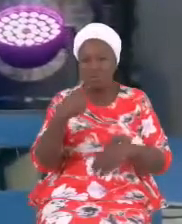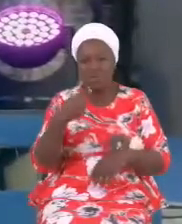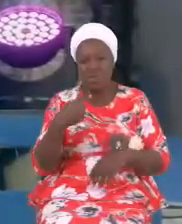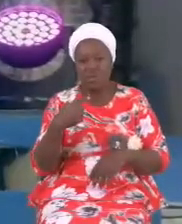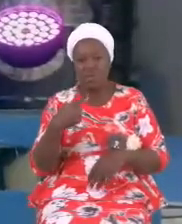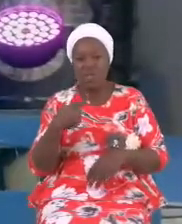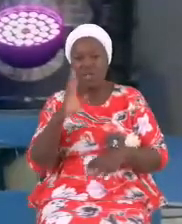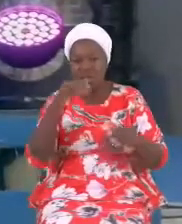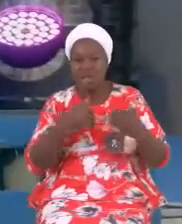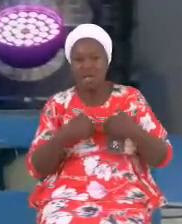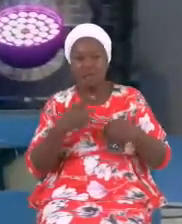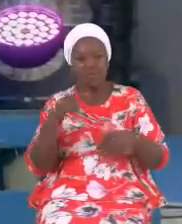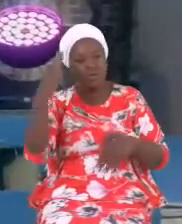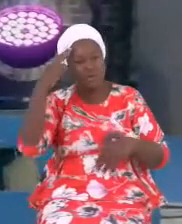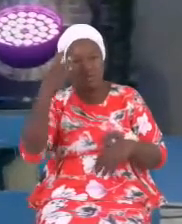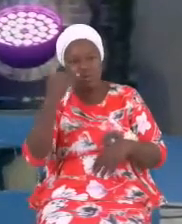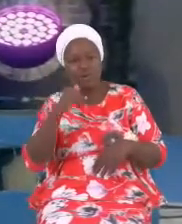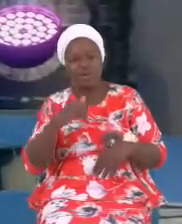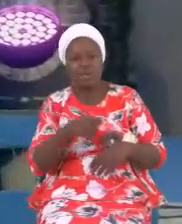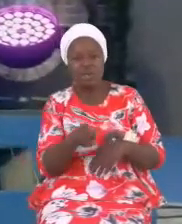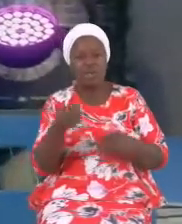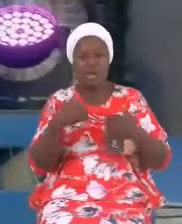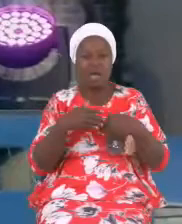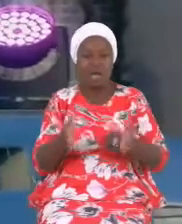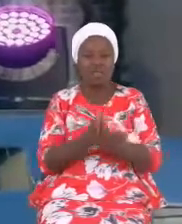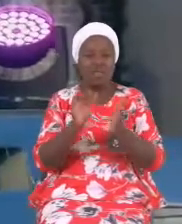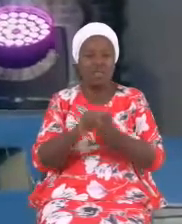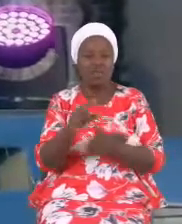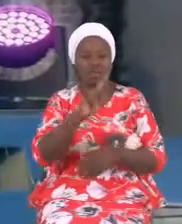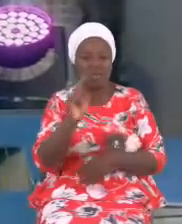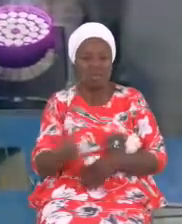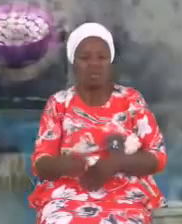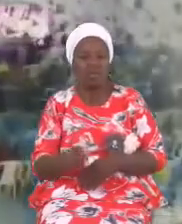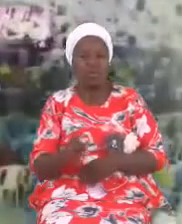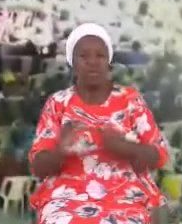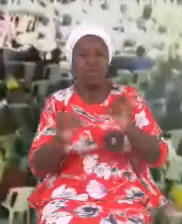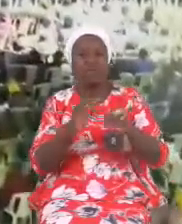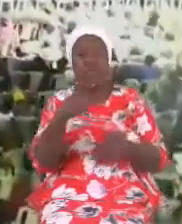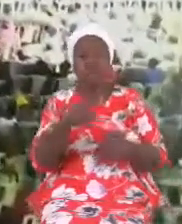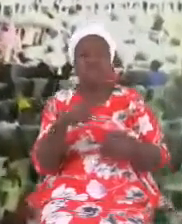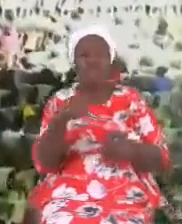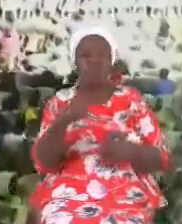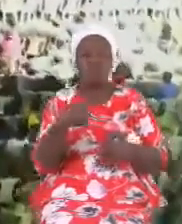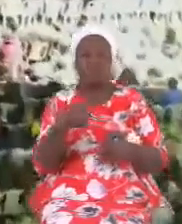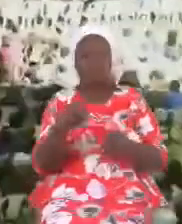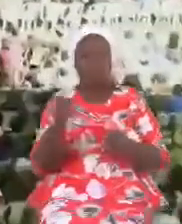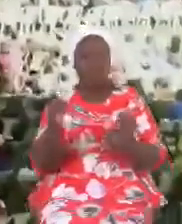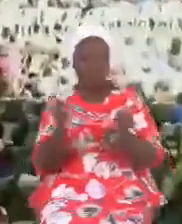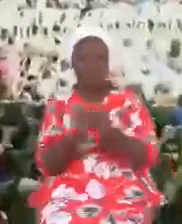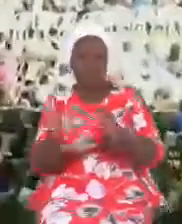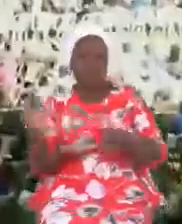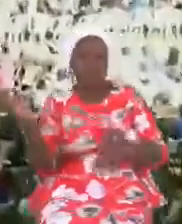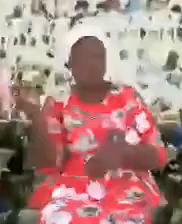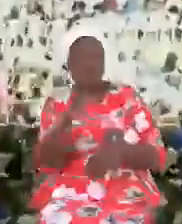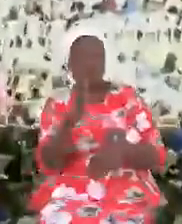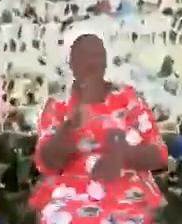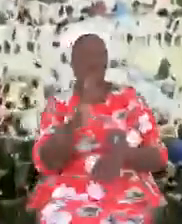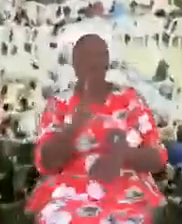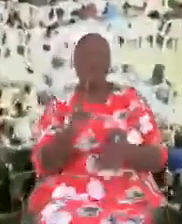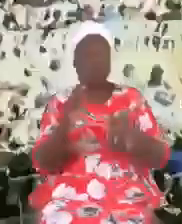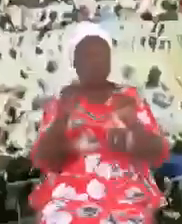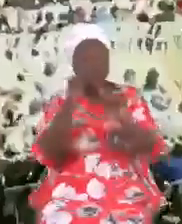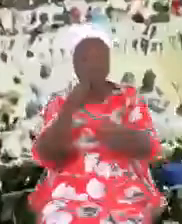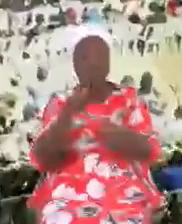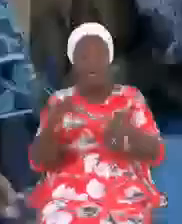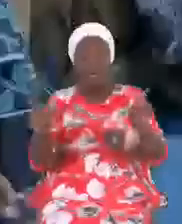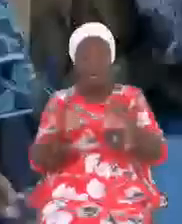question. They wanted to trap him. If he said, stone her, according to the law, they'll say, "You see, he